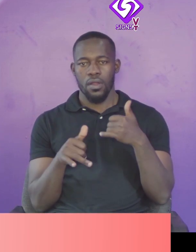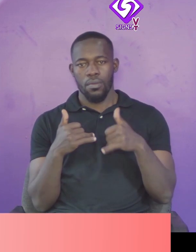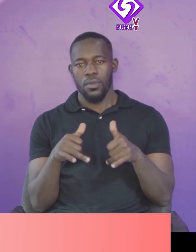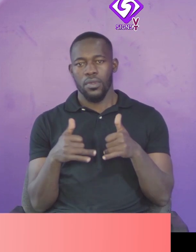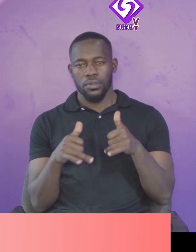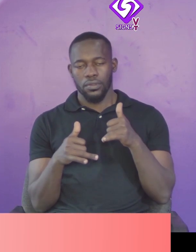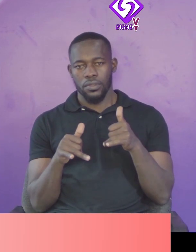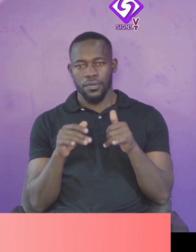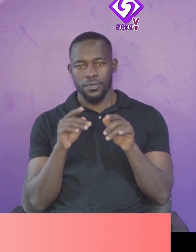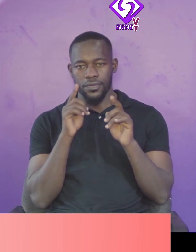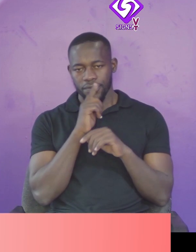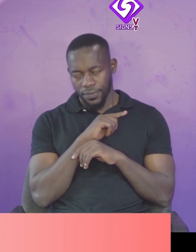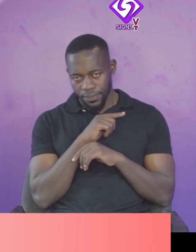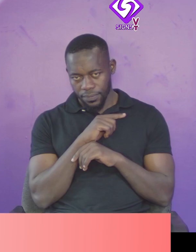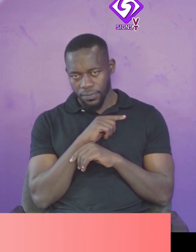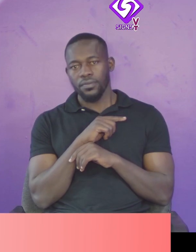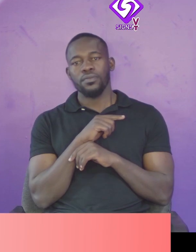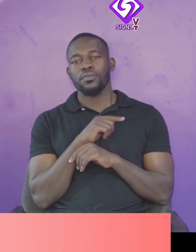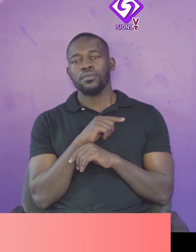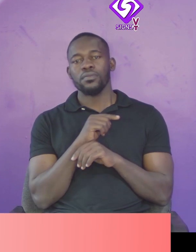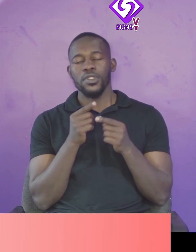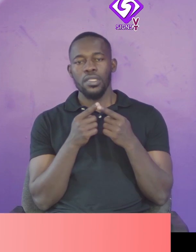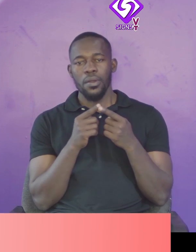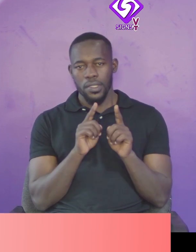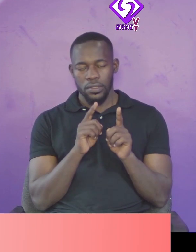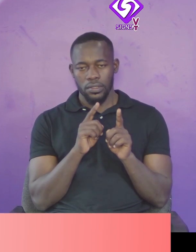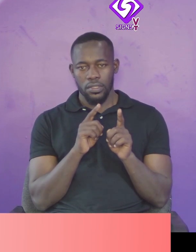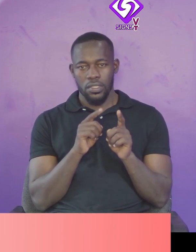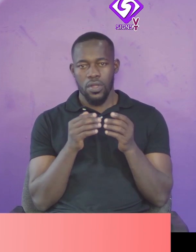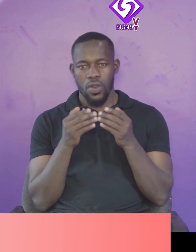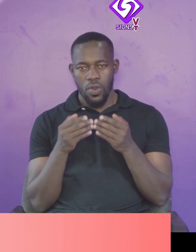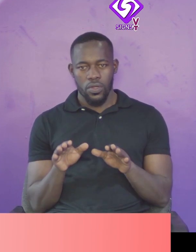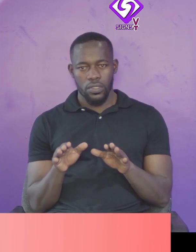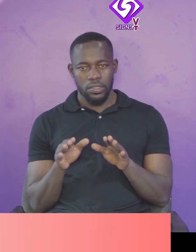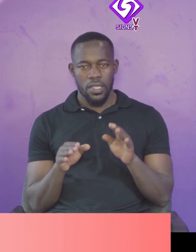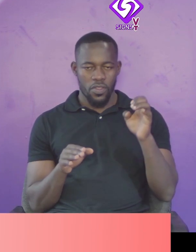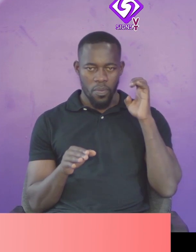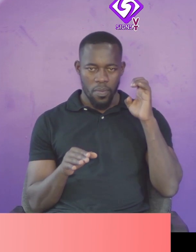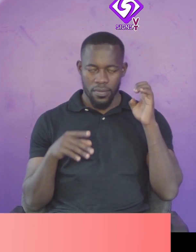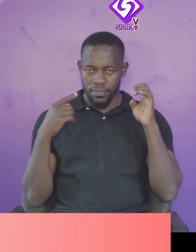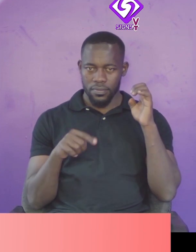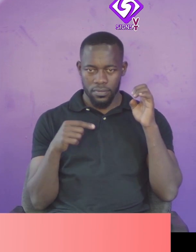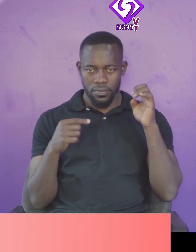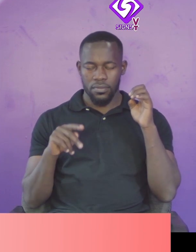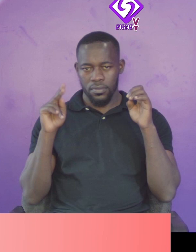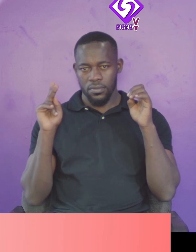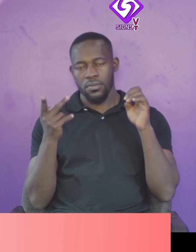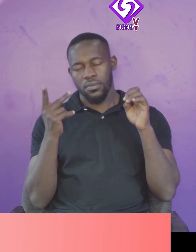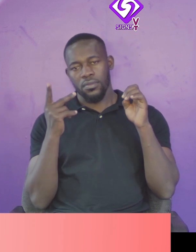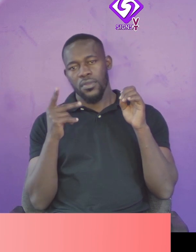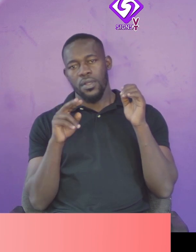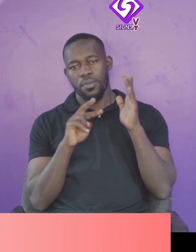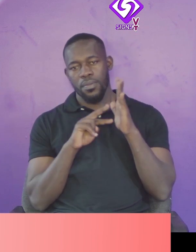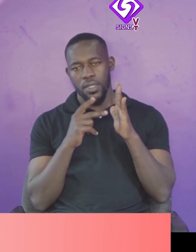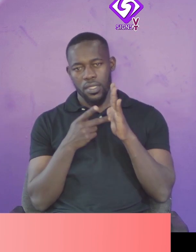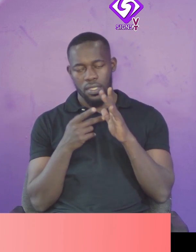third-place playoff match, and unfortunately, we lost to Ethiopia, and that means